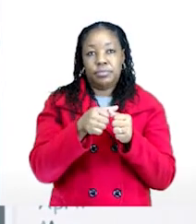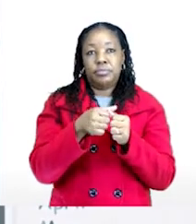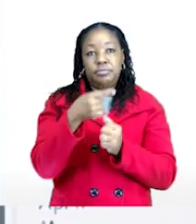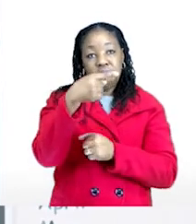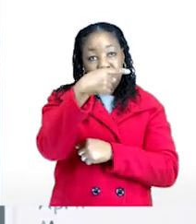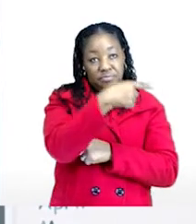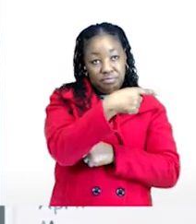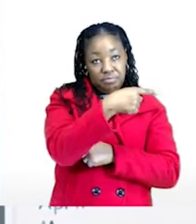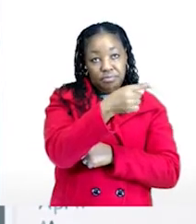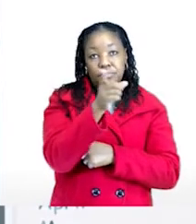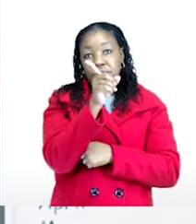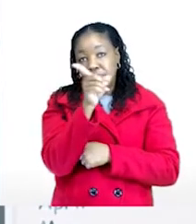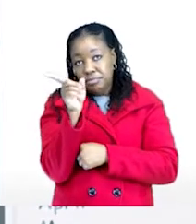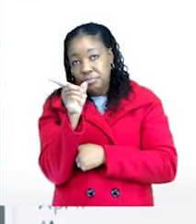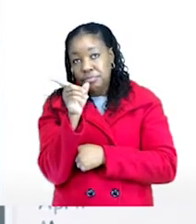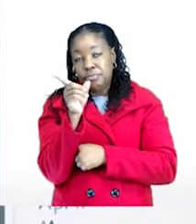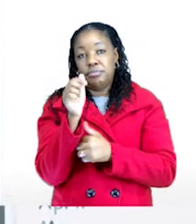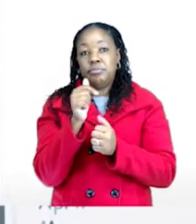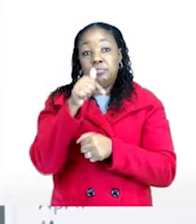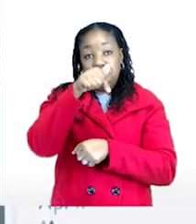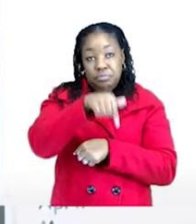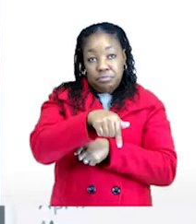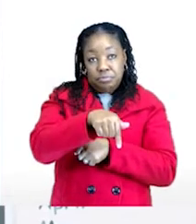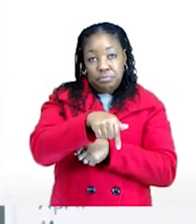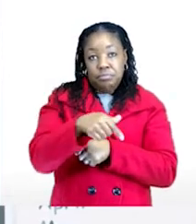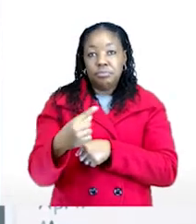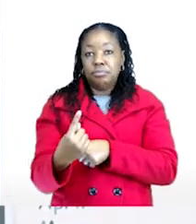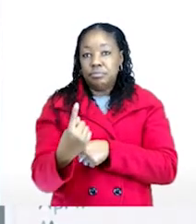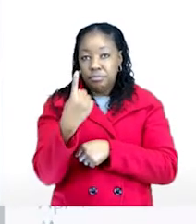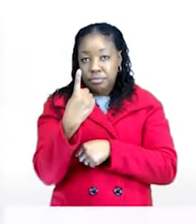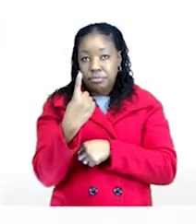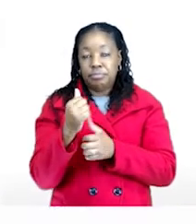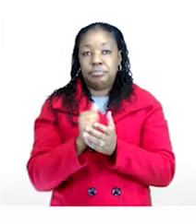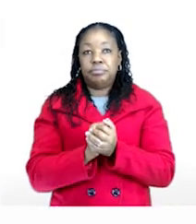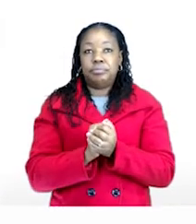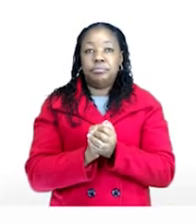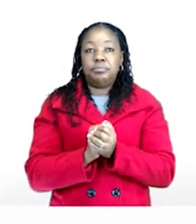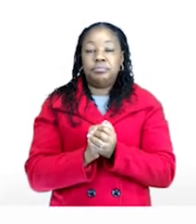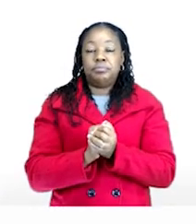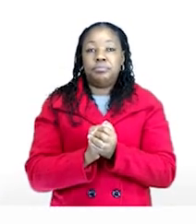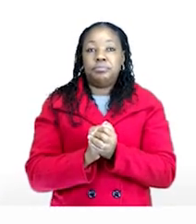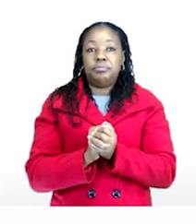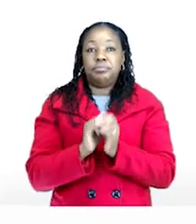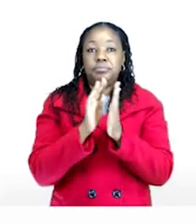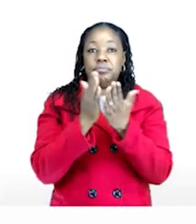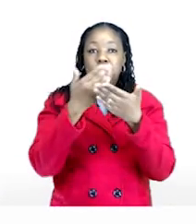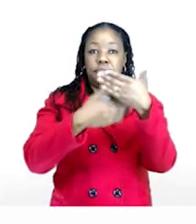facing. Now let's get back to our booklet on page 20.